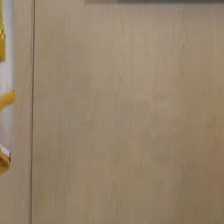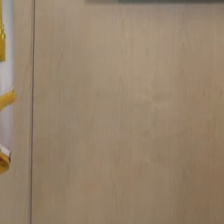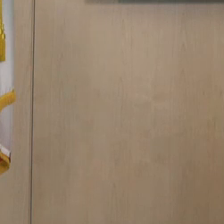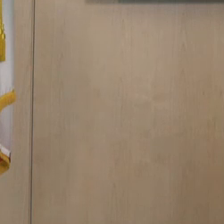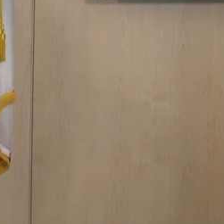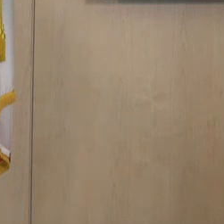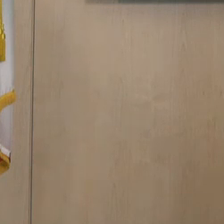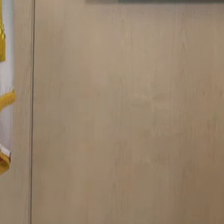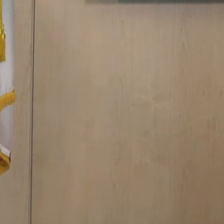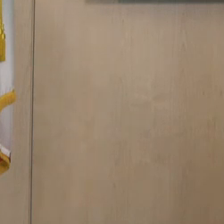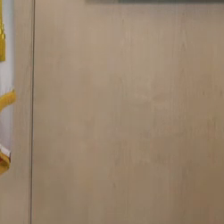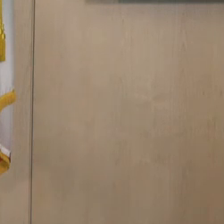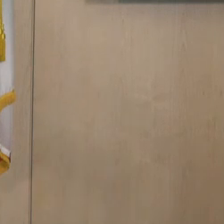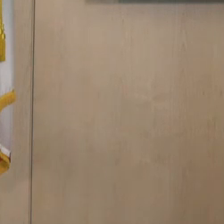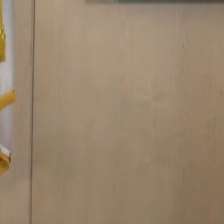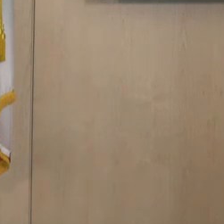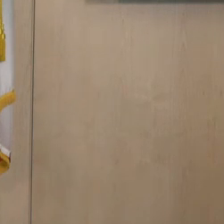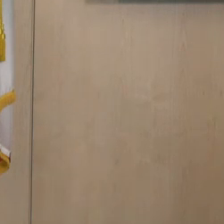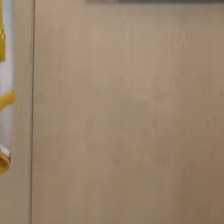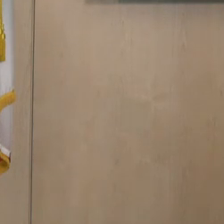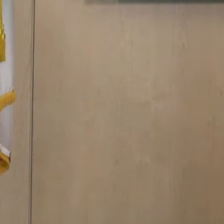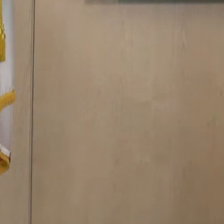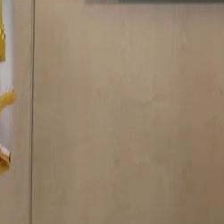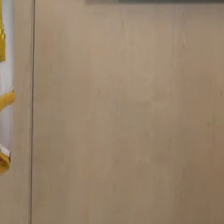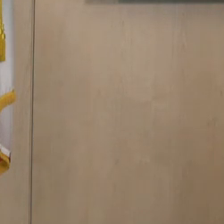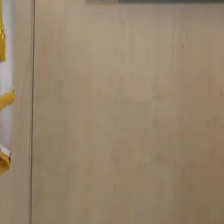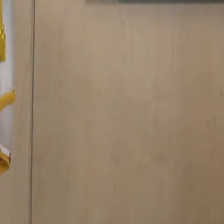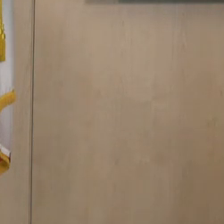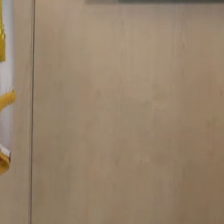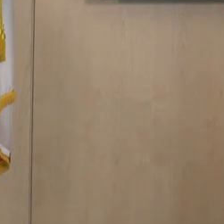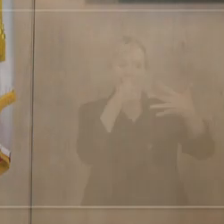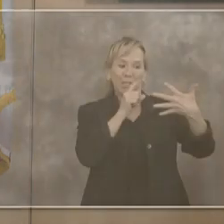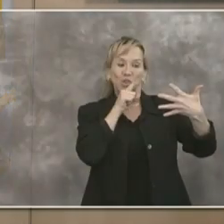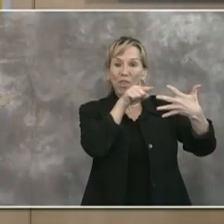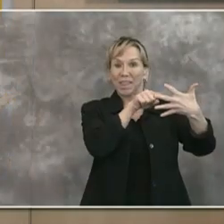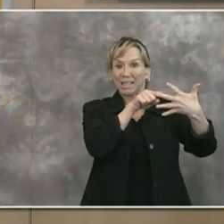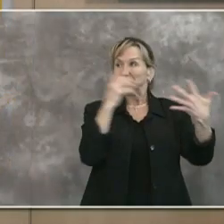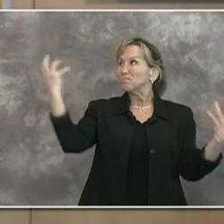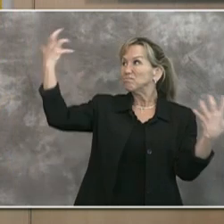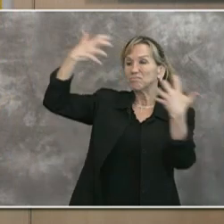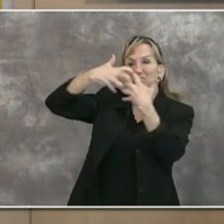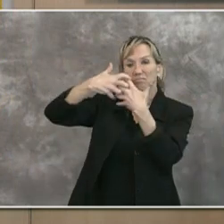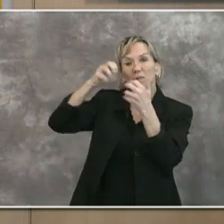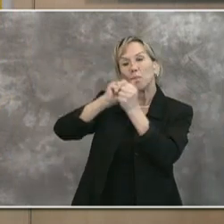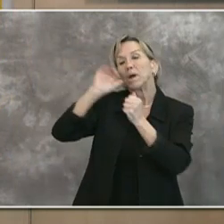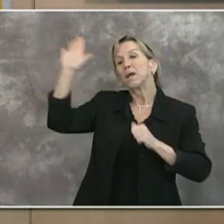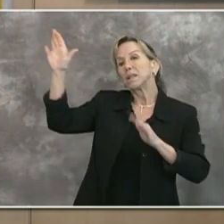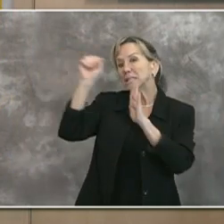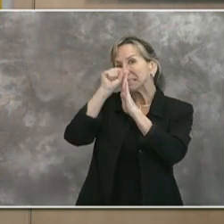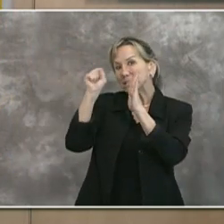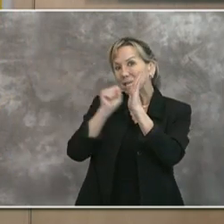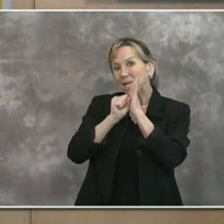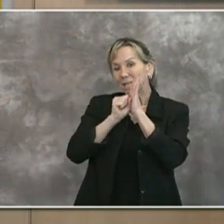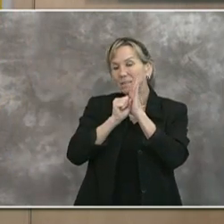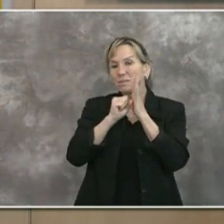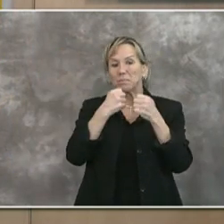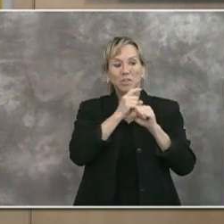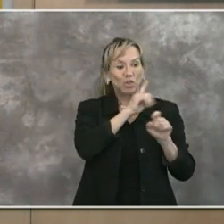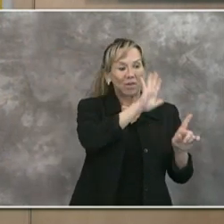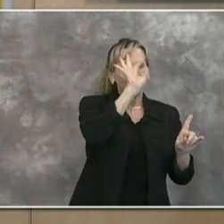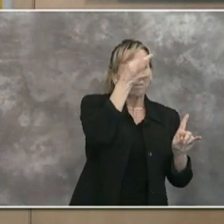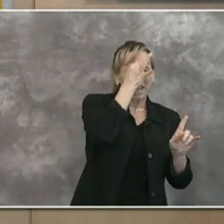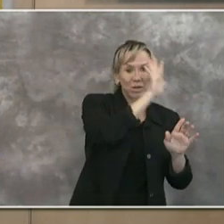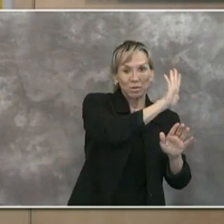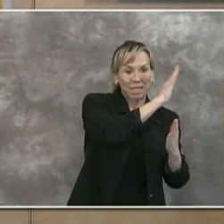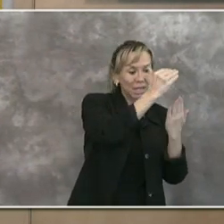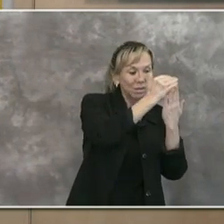were the federal criteria that were outlined, and we are working to synthesize the guidance that we get from the state of California and the guidance we get from the federal government. I think